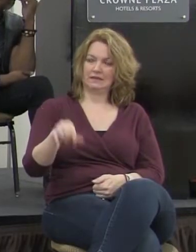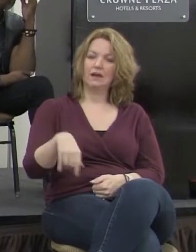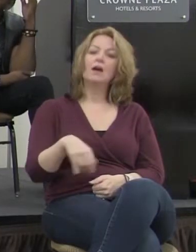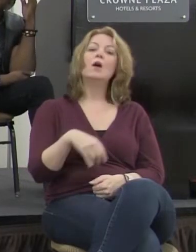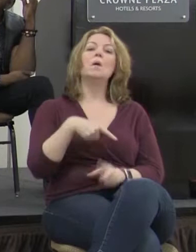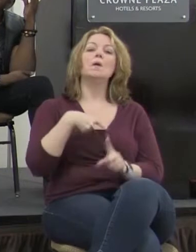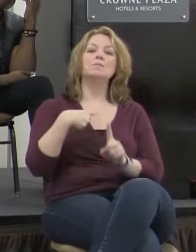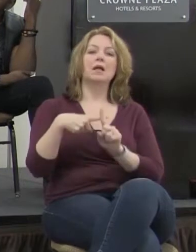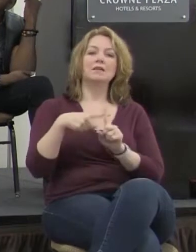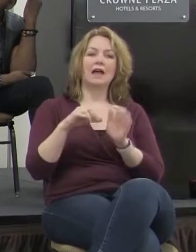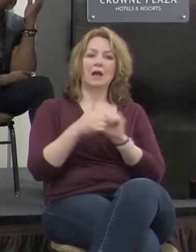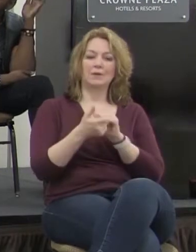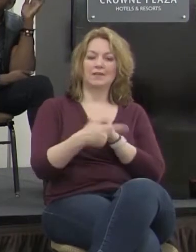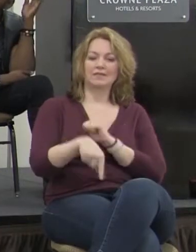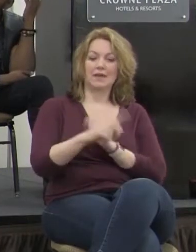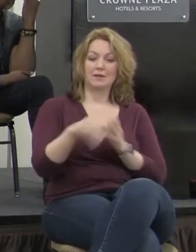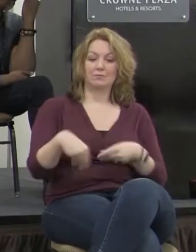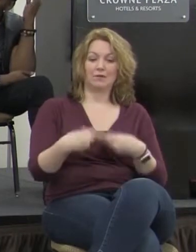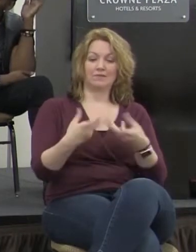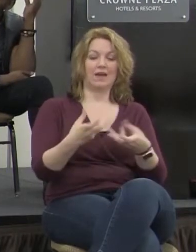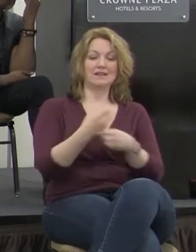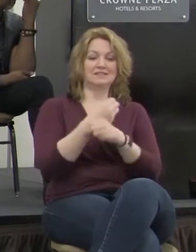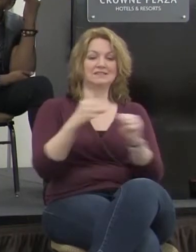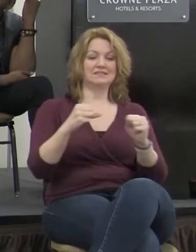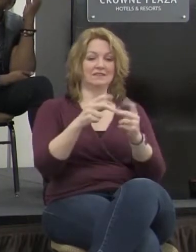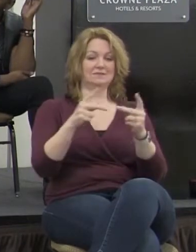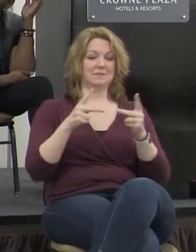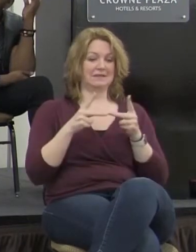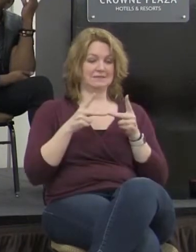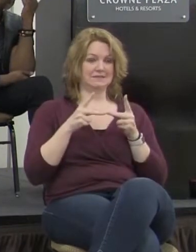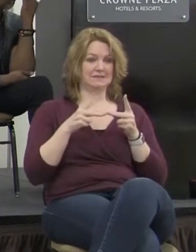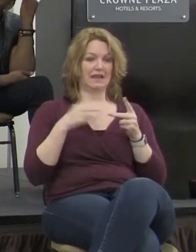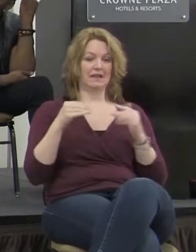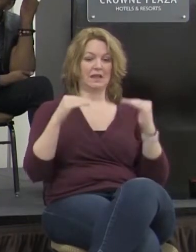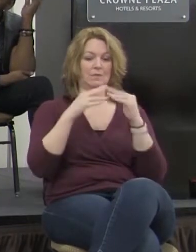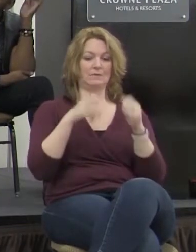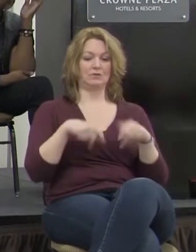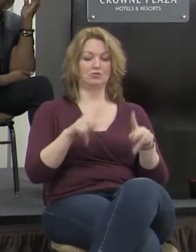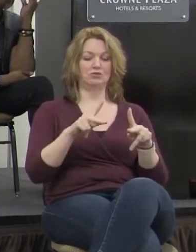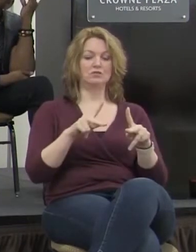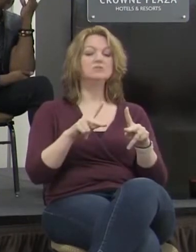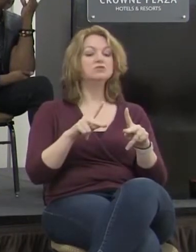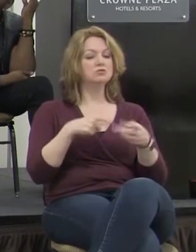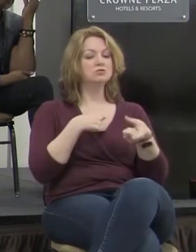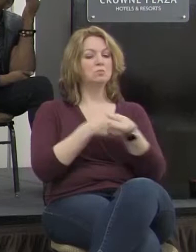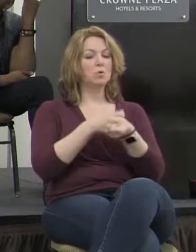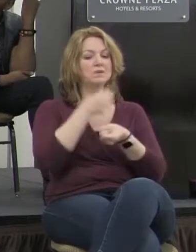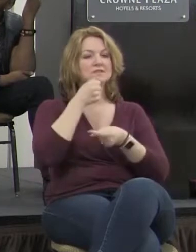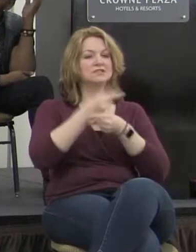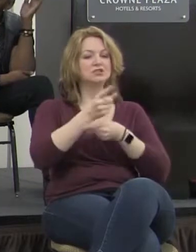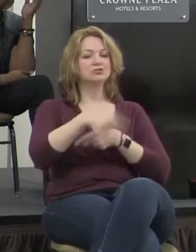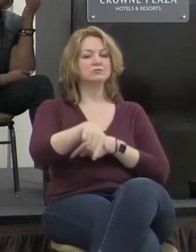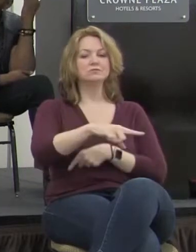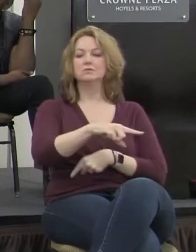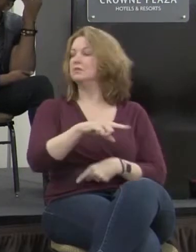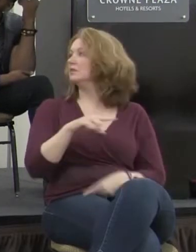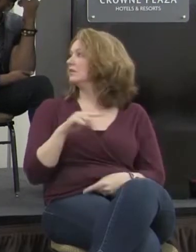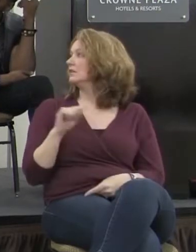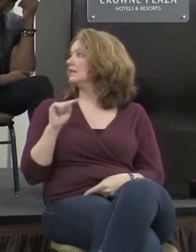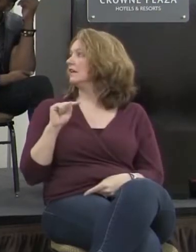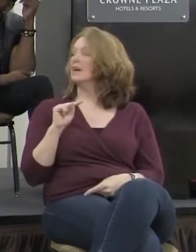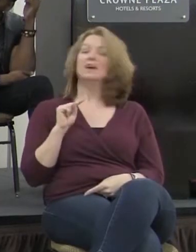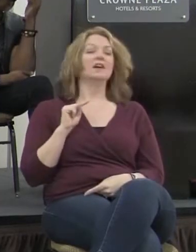Further, how can they provide safe spaces and equal opportunities to support their sisters? Okay, so first of